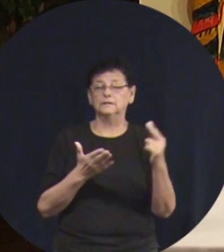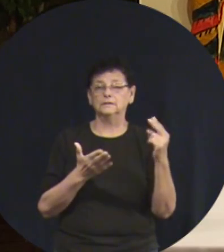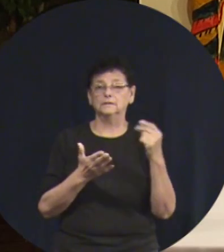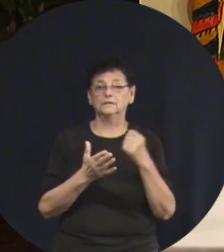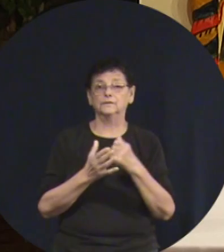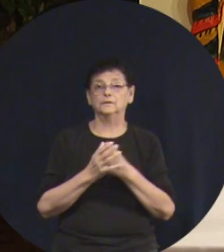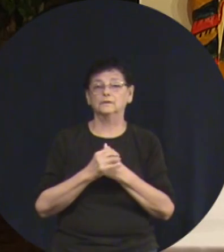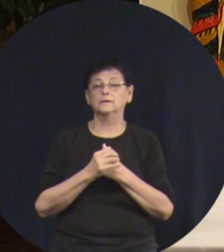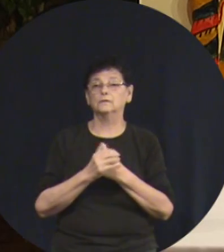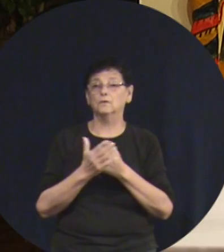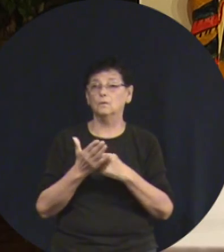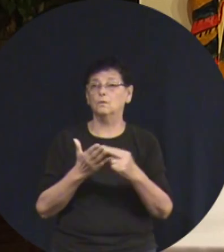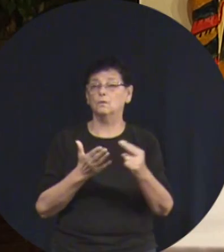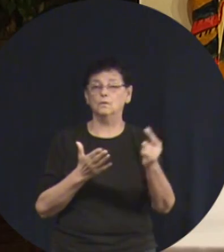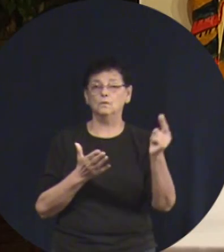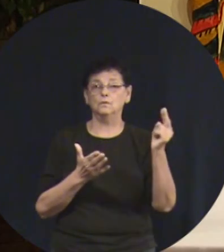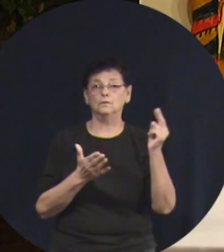Holy,